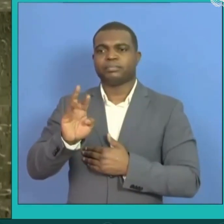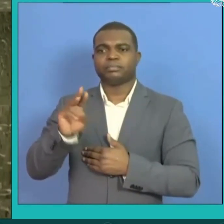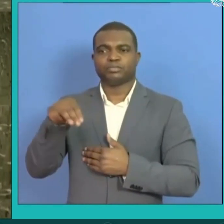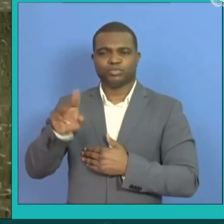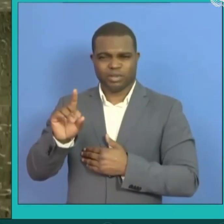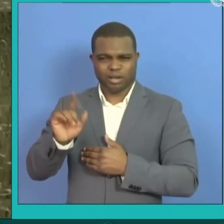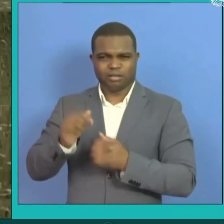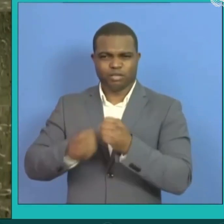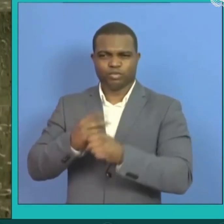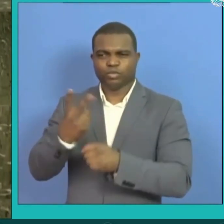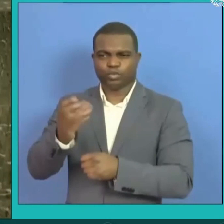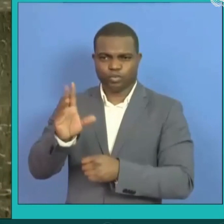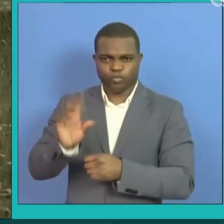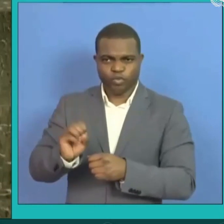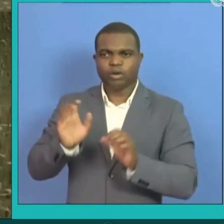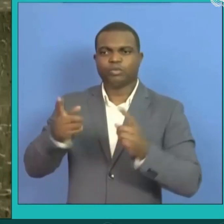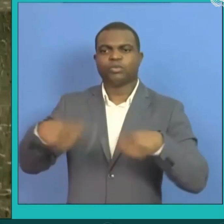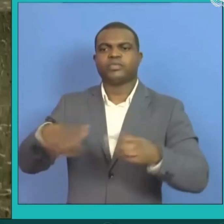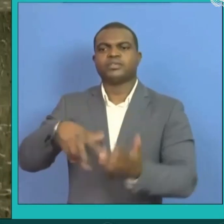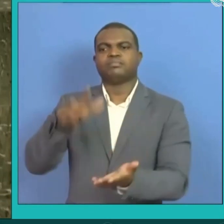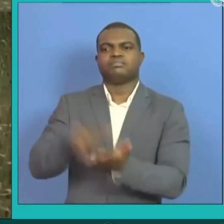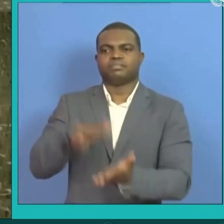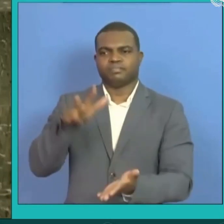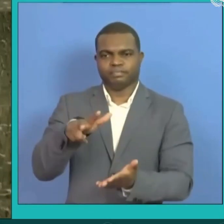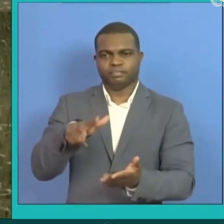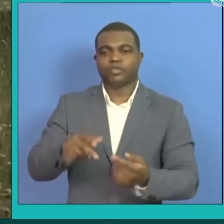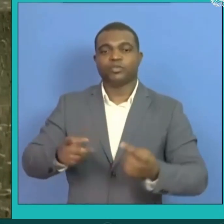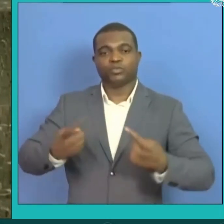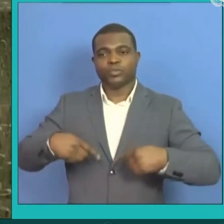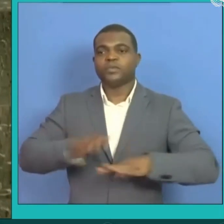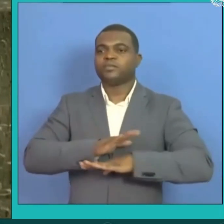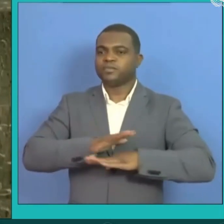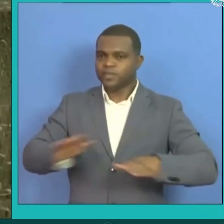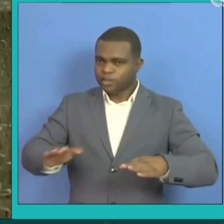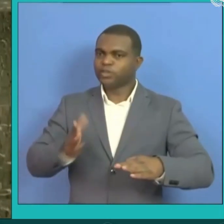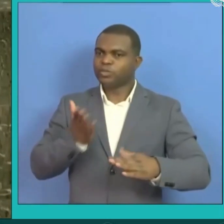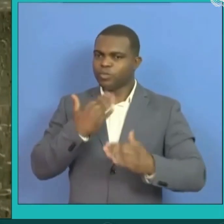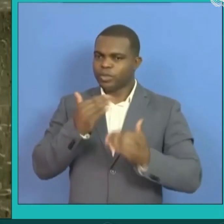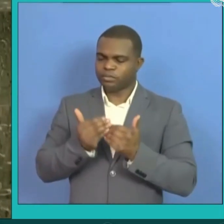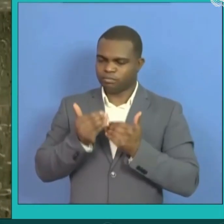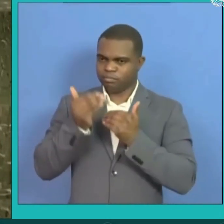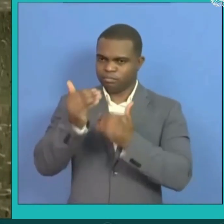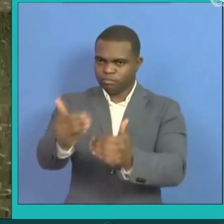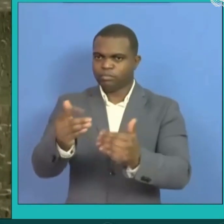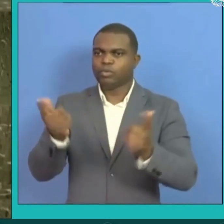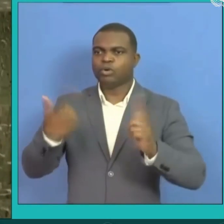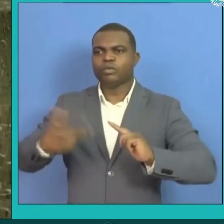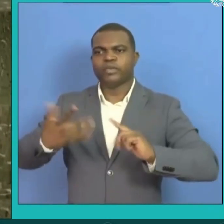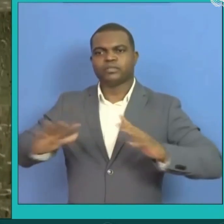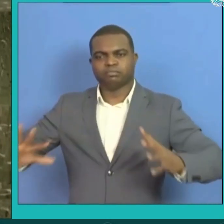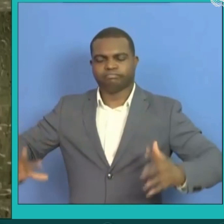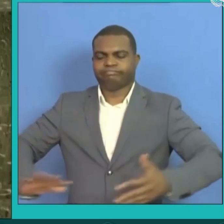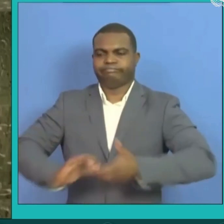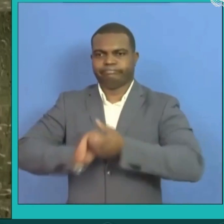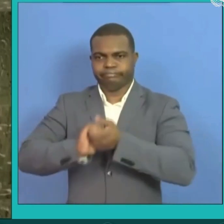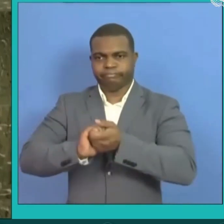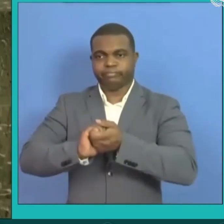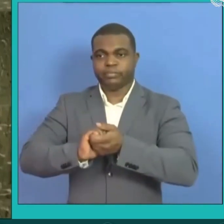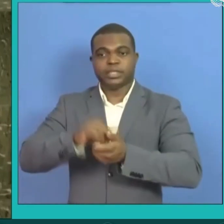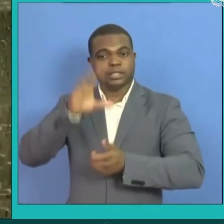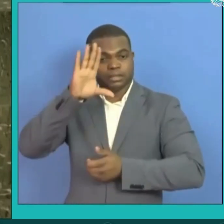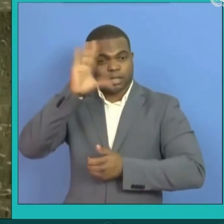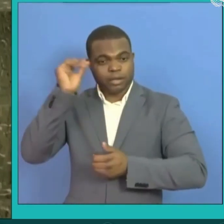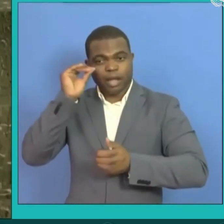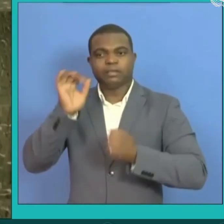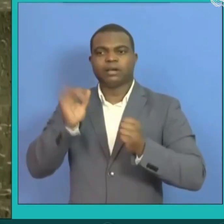Framework, including its guiding principles. Let us ensure these do not remain mere words on paper, but are translated